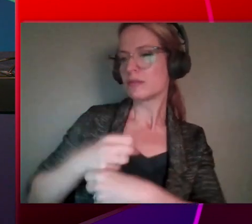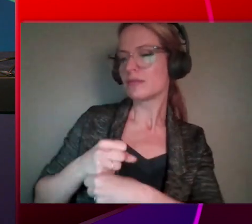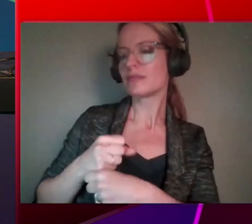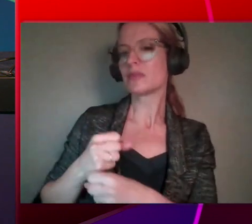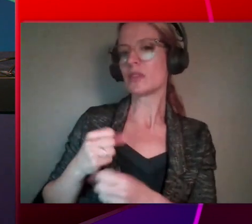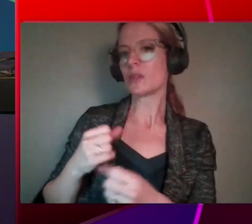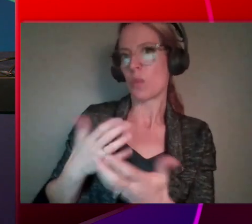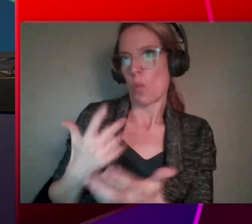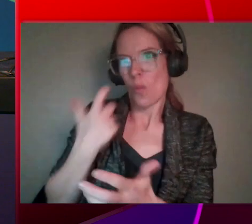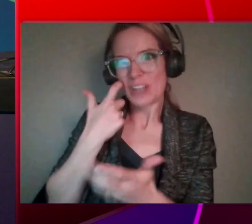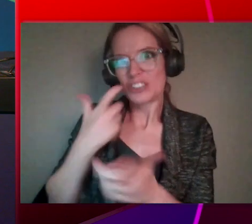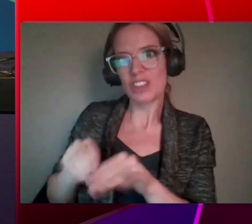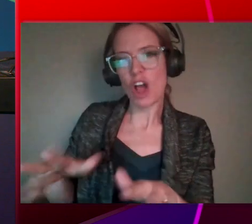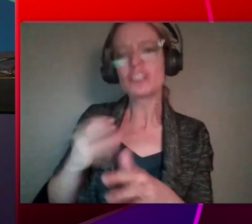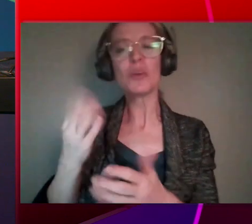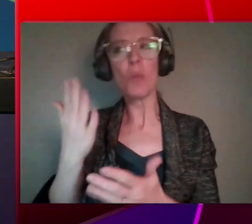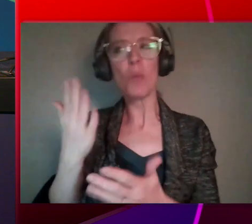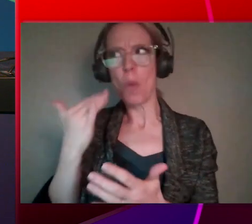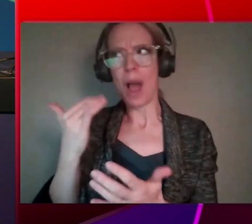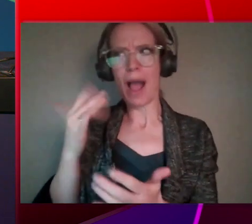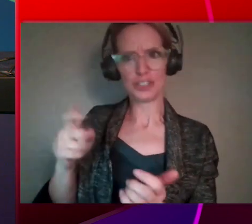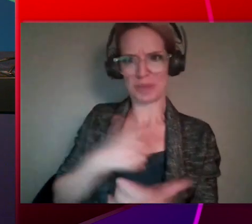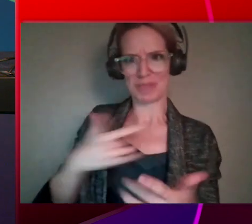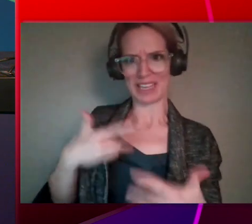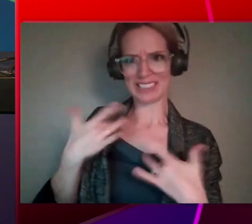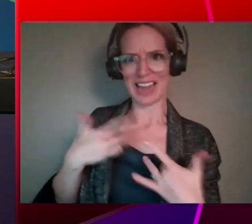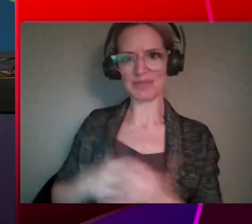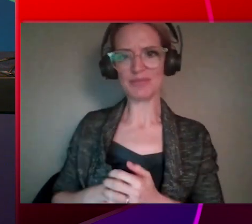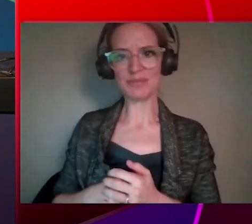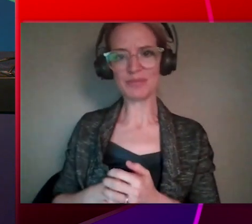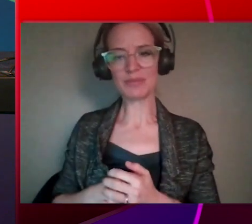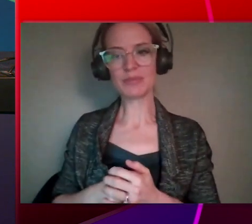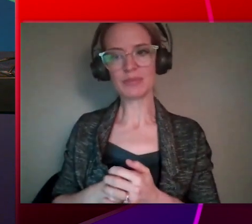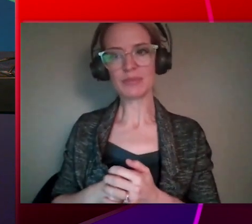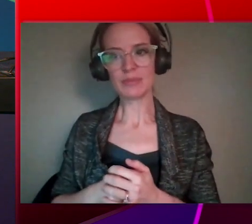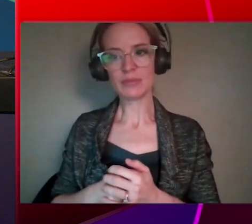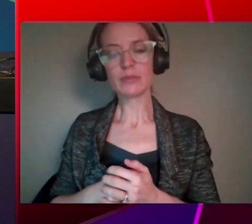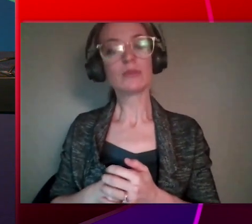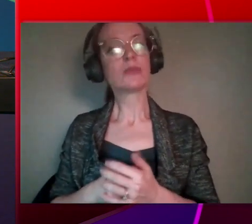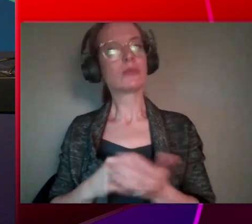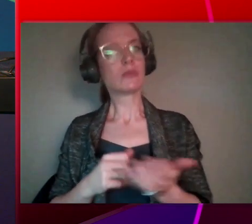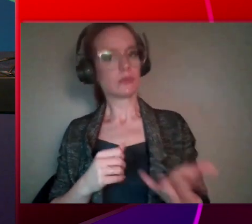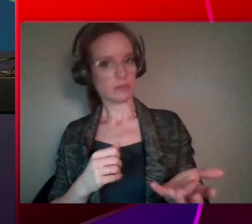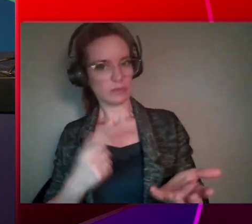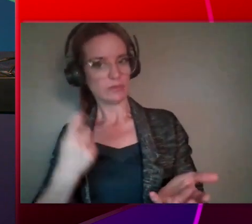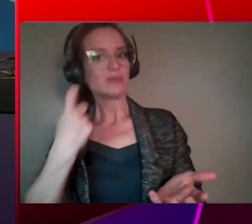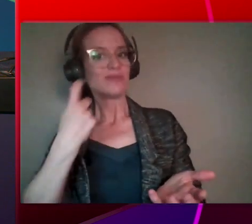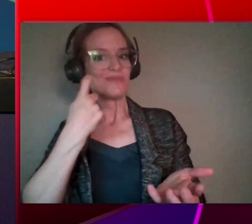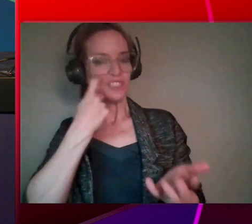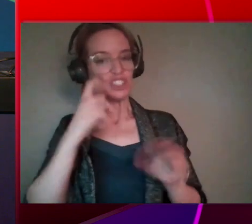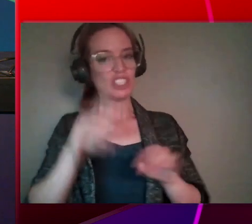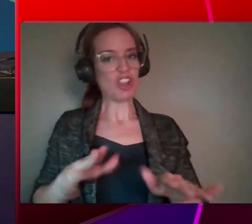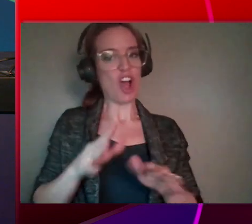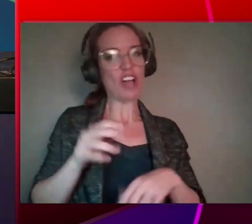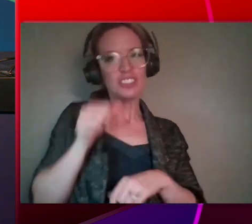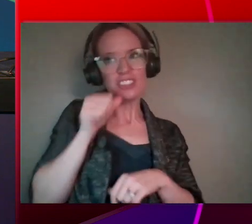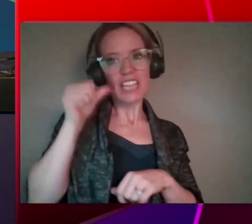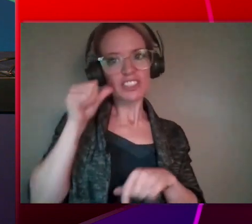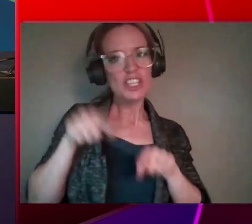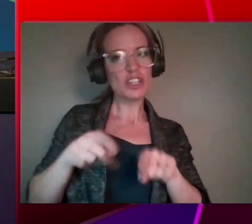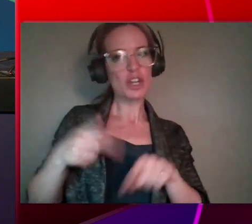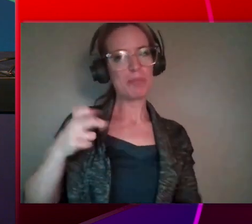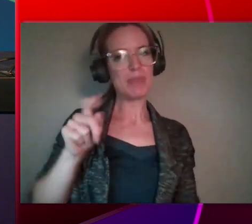about it. Sure. So what we launched, which was yesterday in Peter DeSantis' Monday Night Live, was